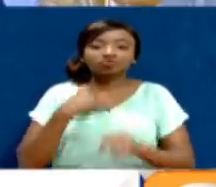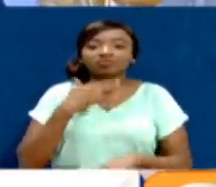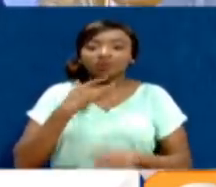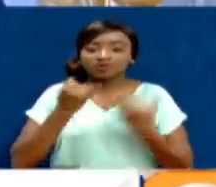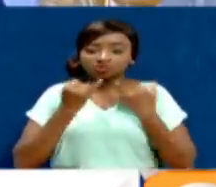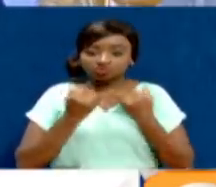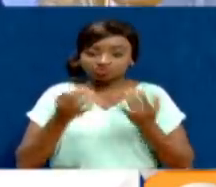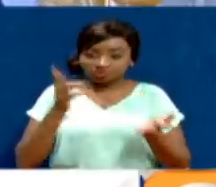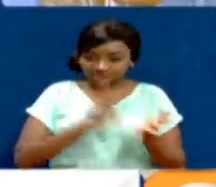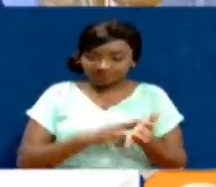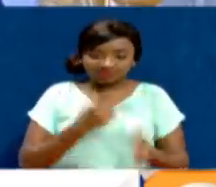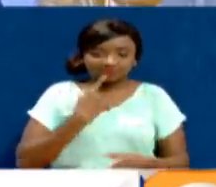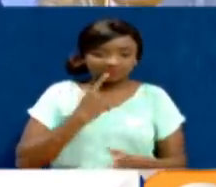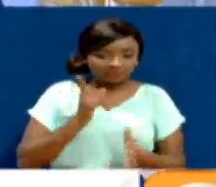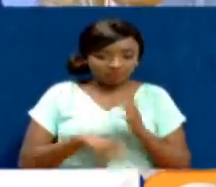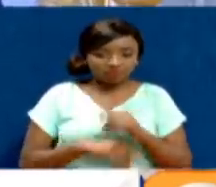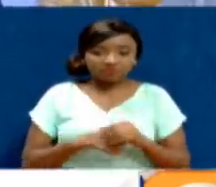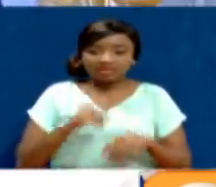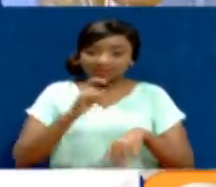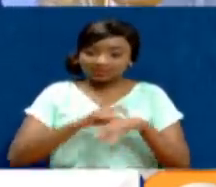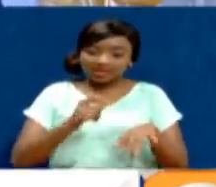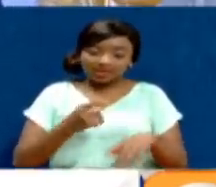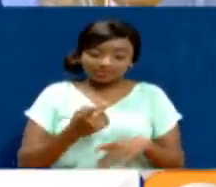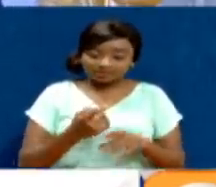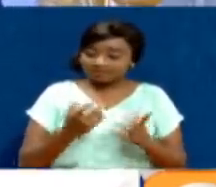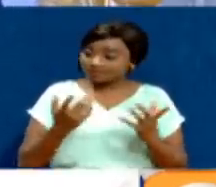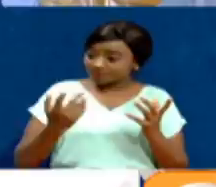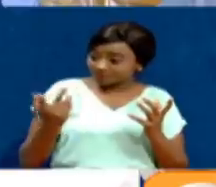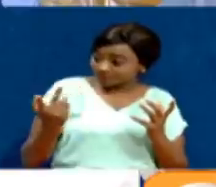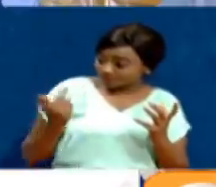Jeff. Yeah. We meant well when we were signing this